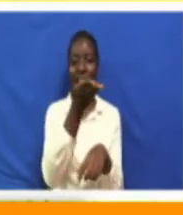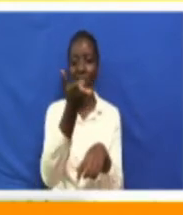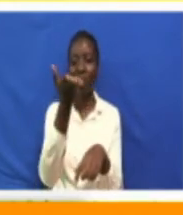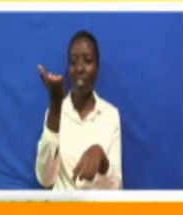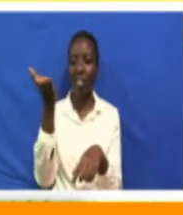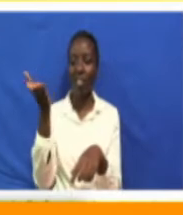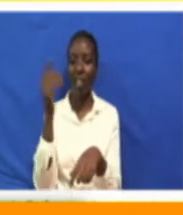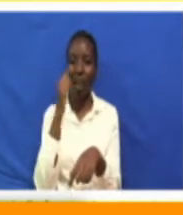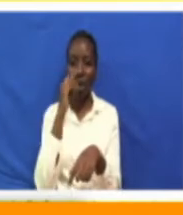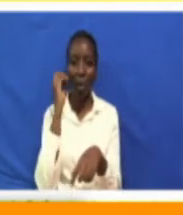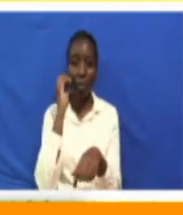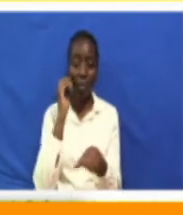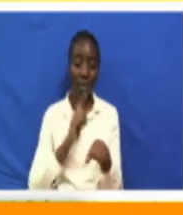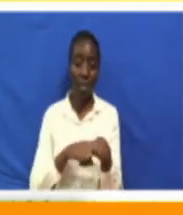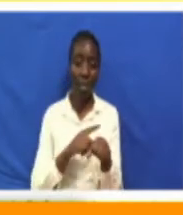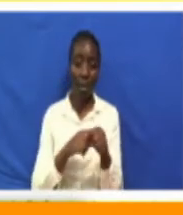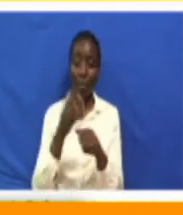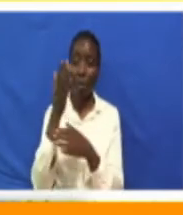foreign